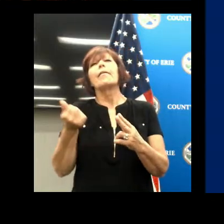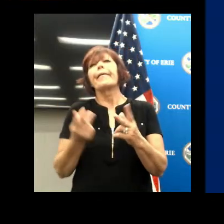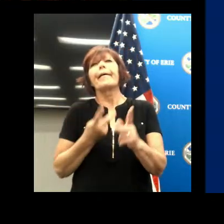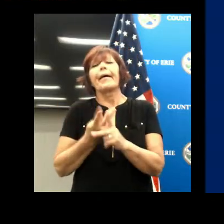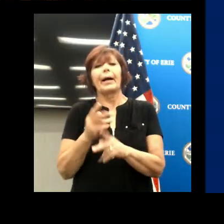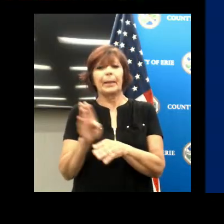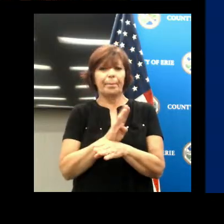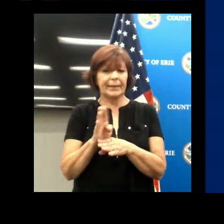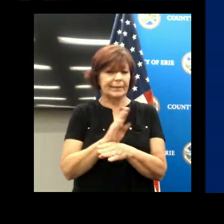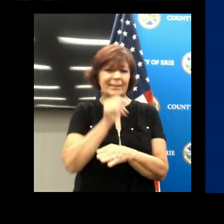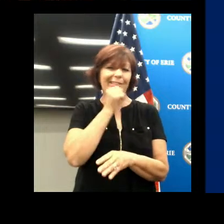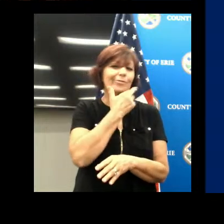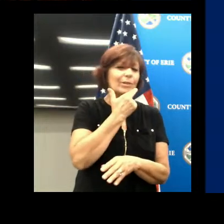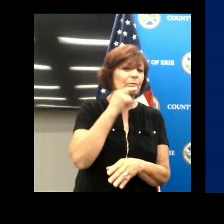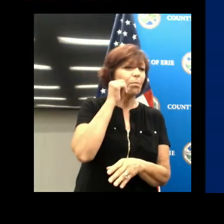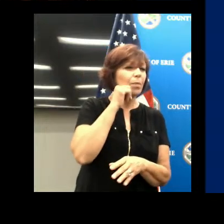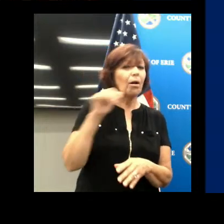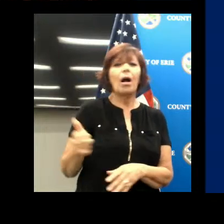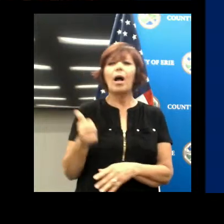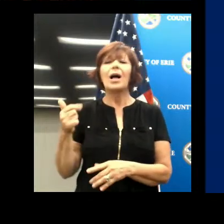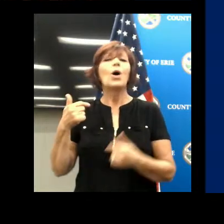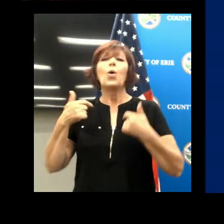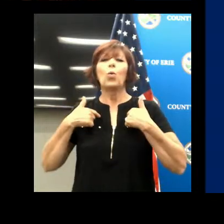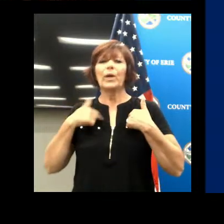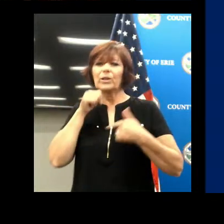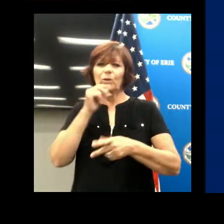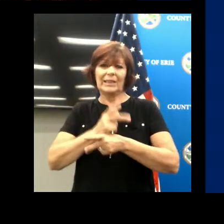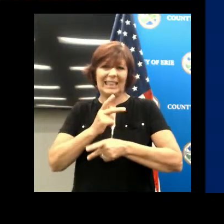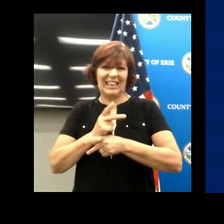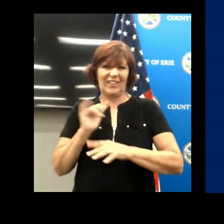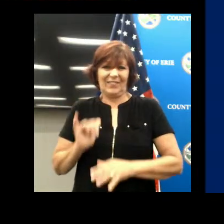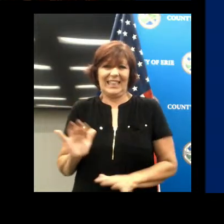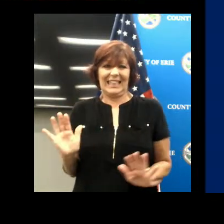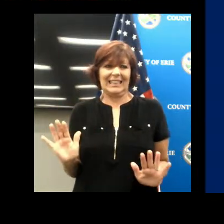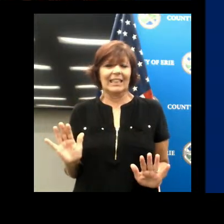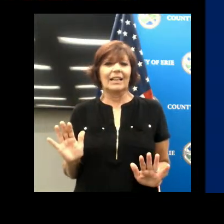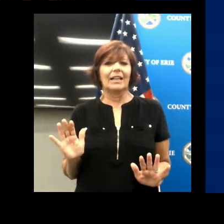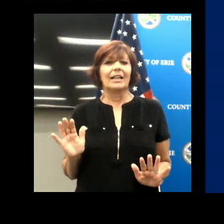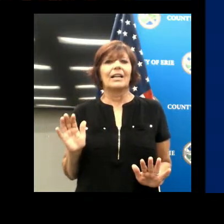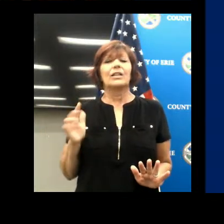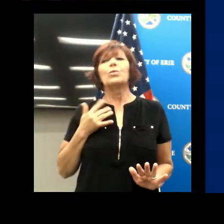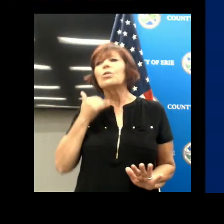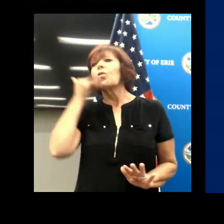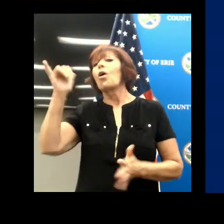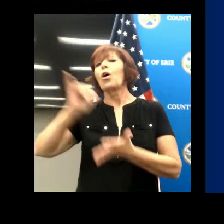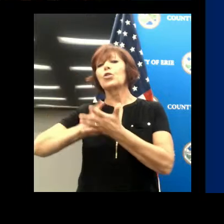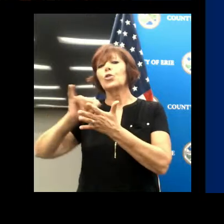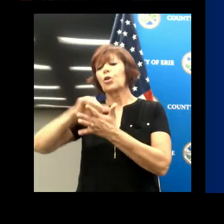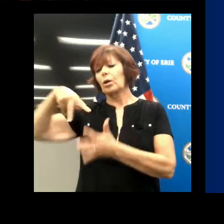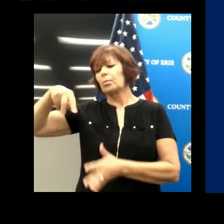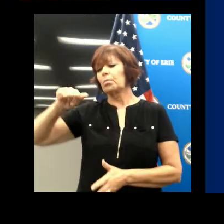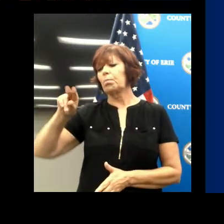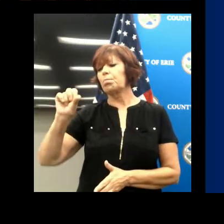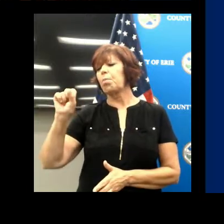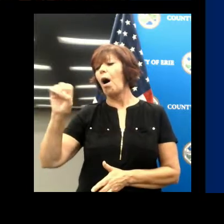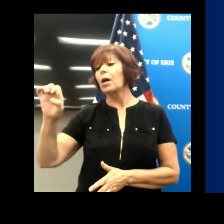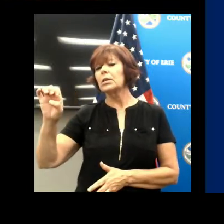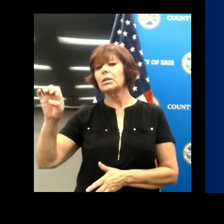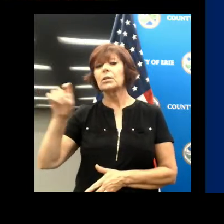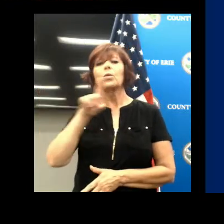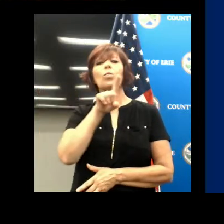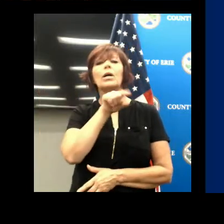that are not restaurants and bars, we don't cover those. So you would either call the New York Pause at